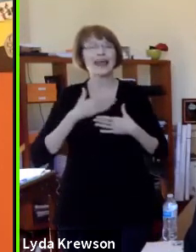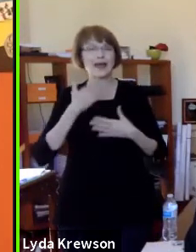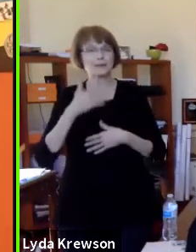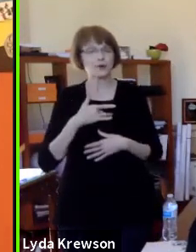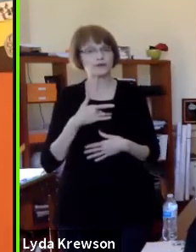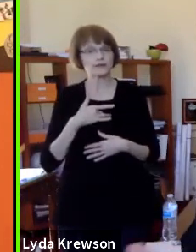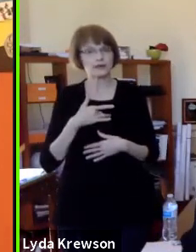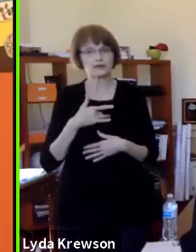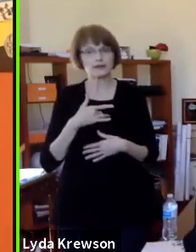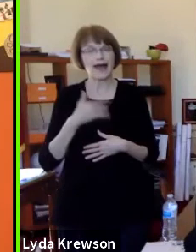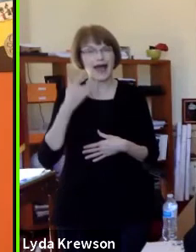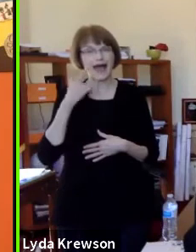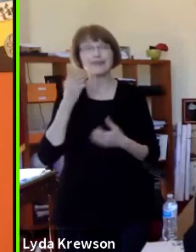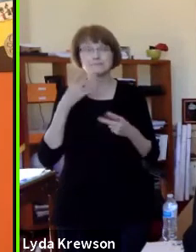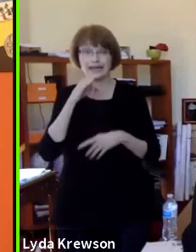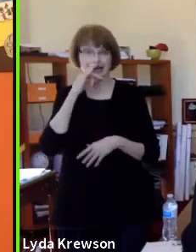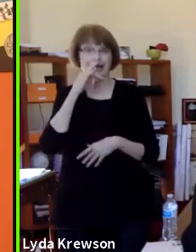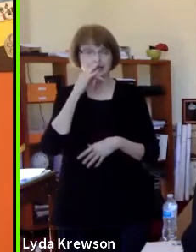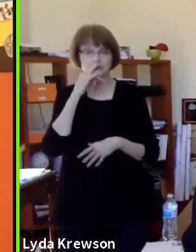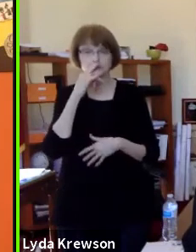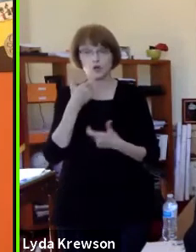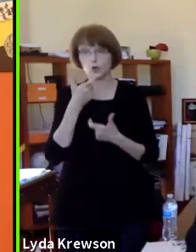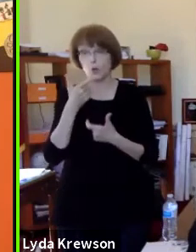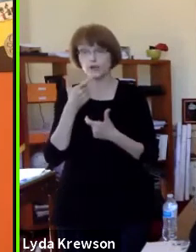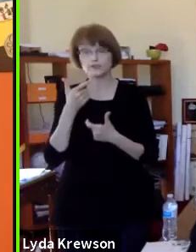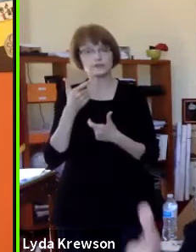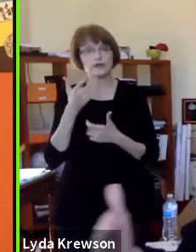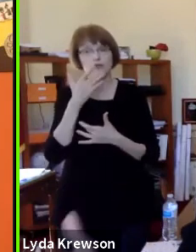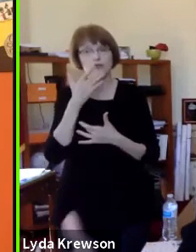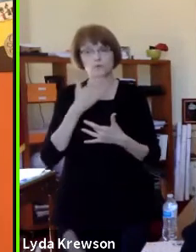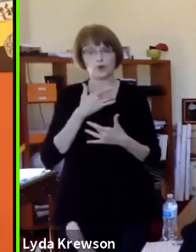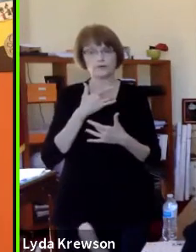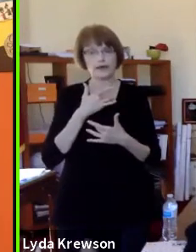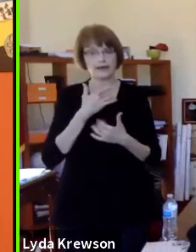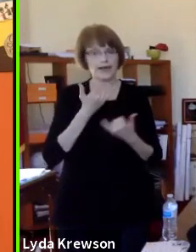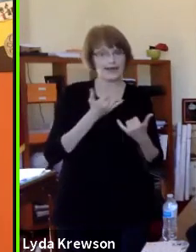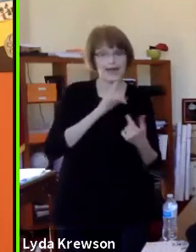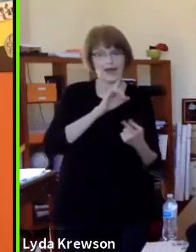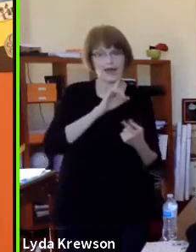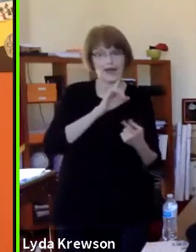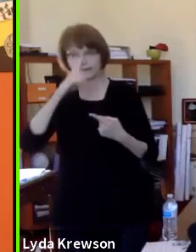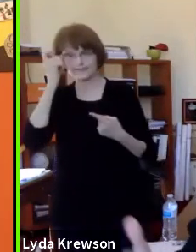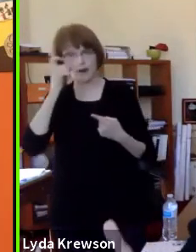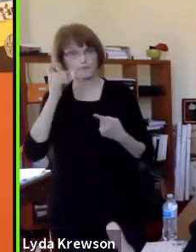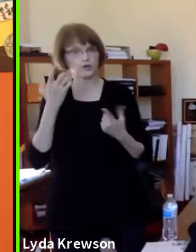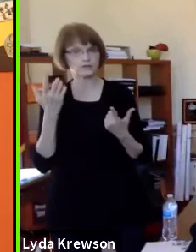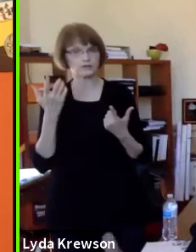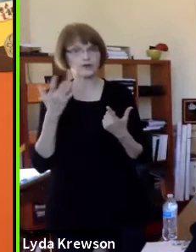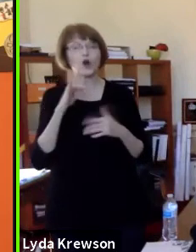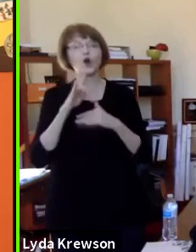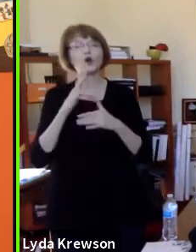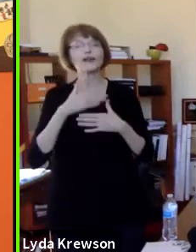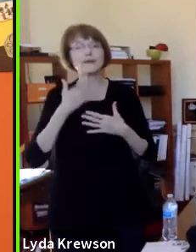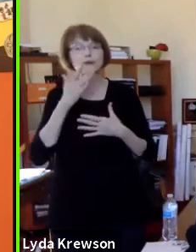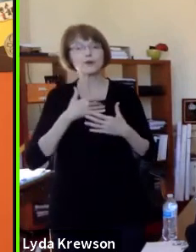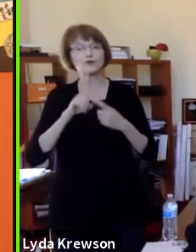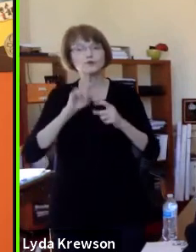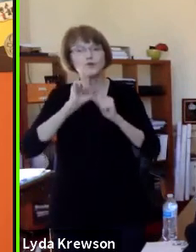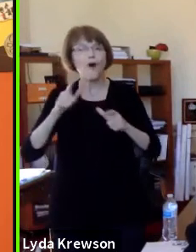I bet there's a lot of kids on this who have a birthday between now and this summer. So early happy birthday to all of